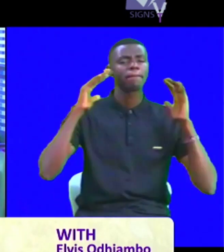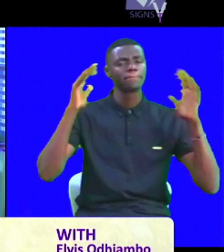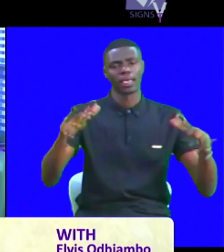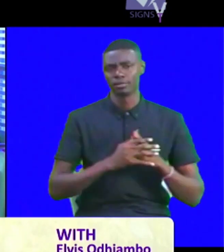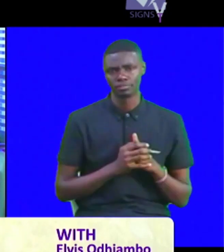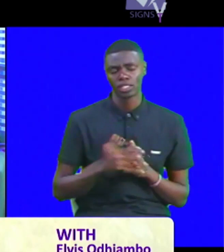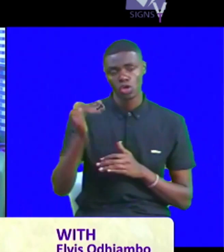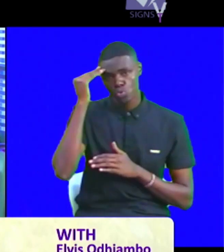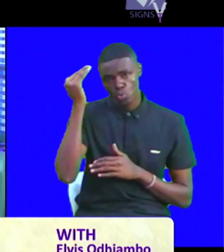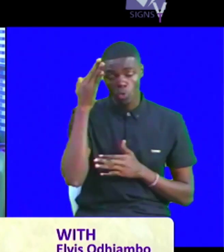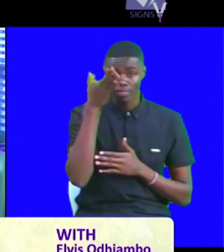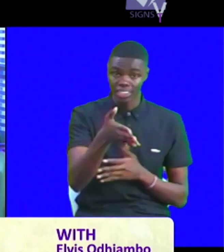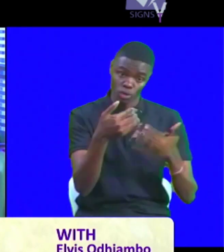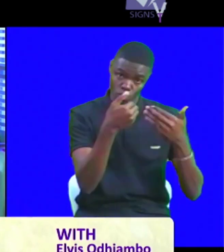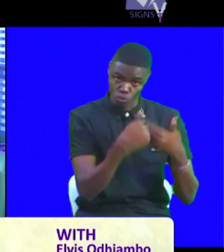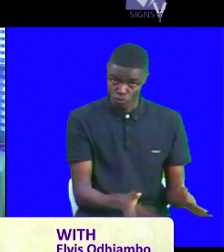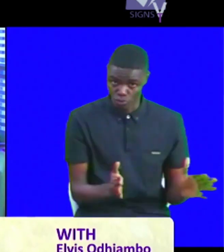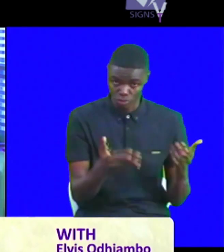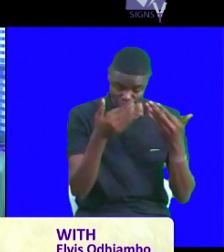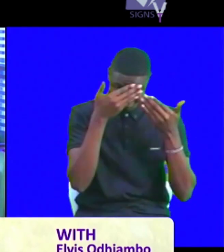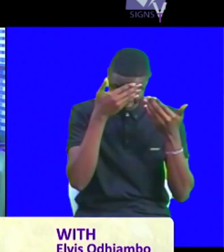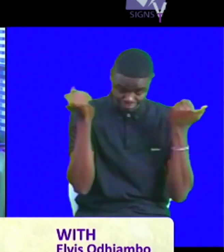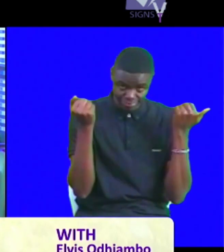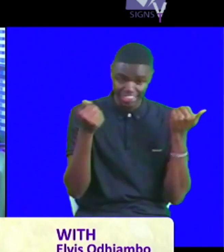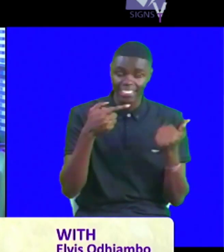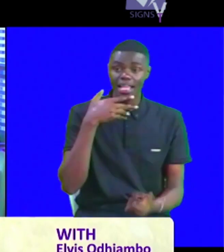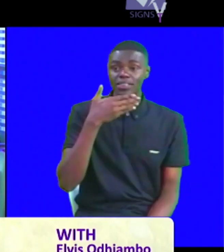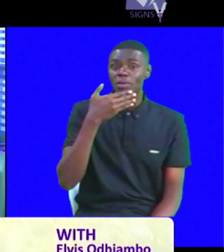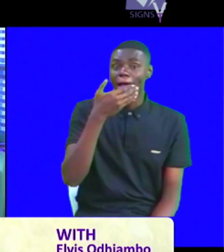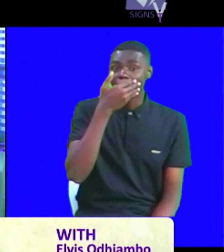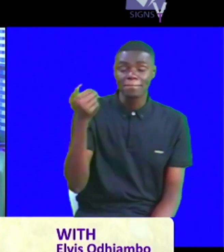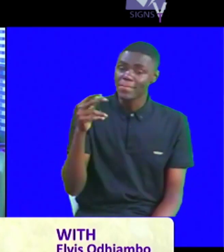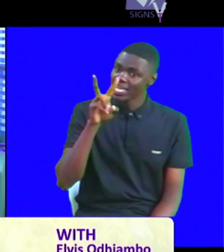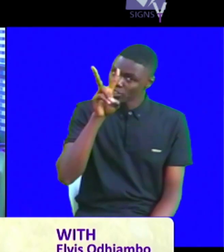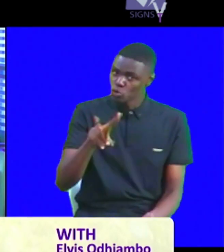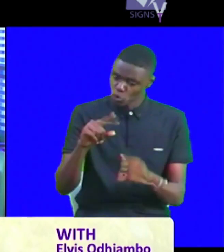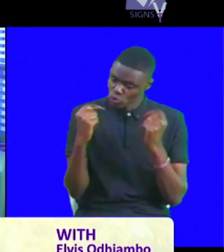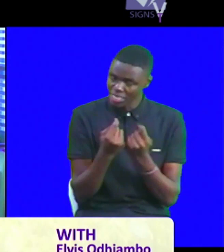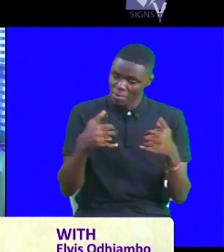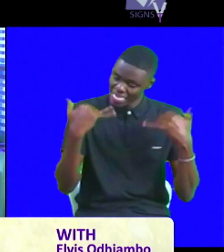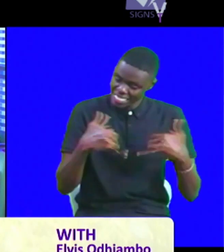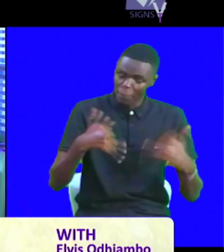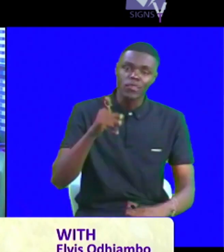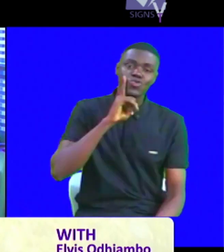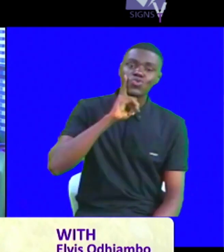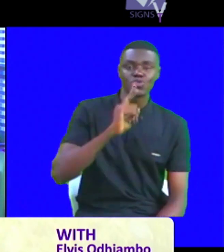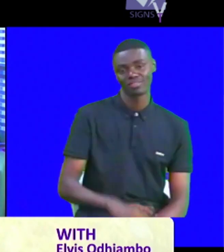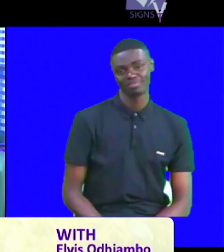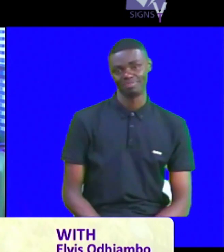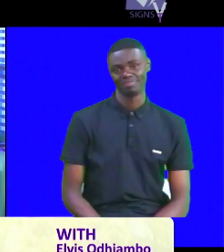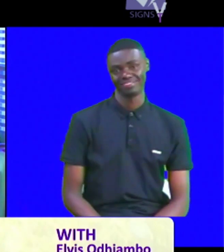tunasema umesema ni timu kubwa. Unajua hapo ndo unasahau kusema. Yes. Sema the best 2 are going to play